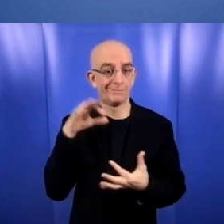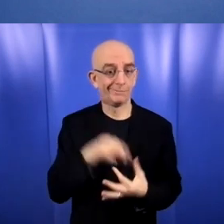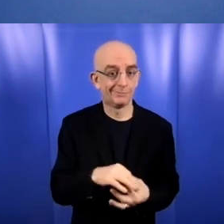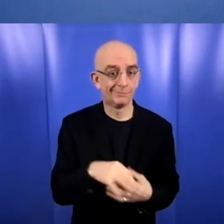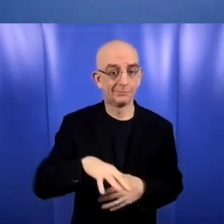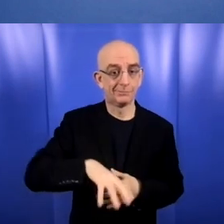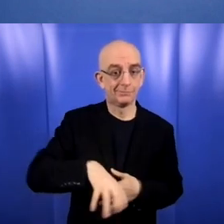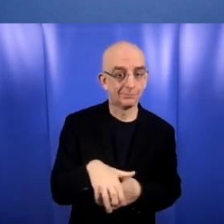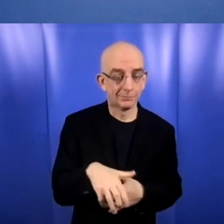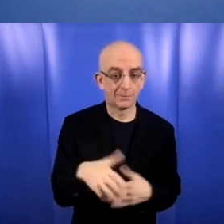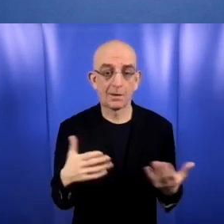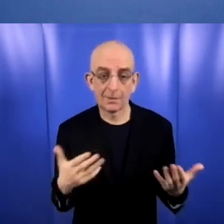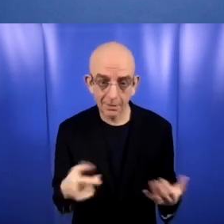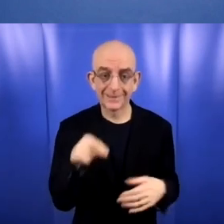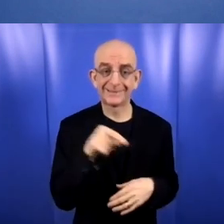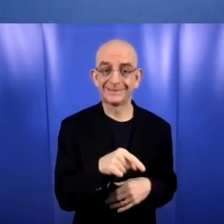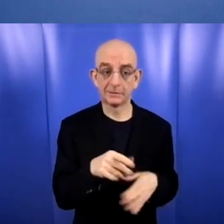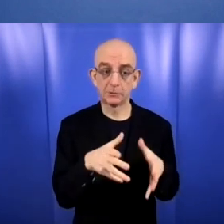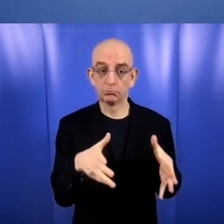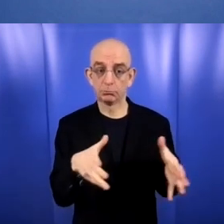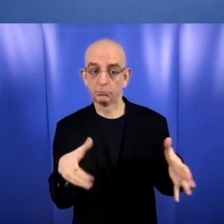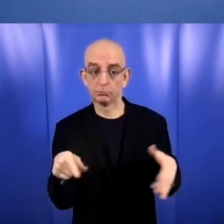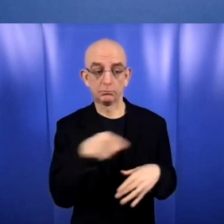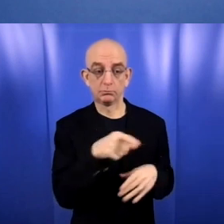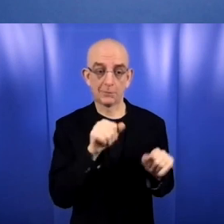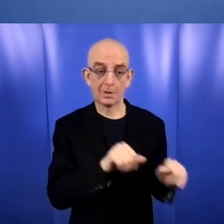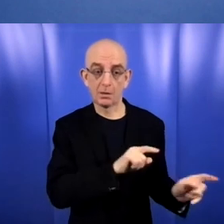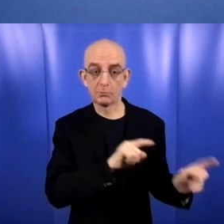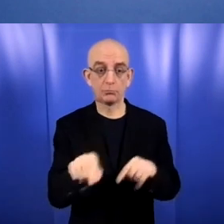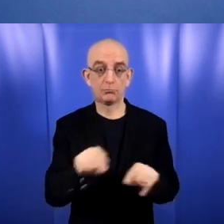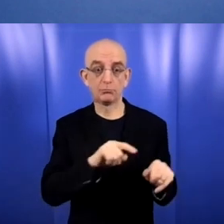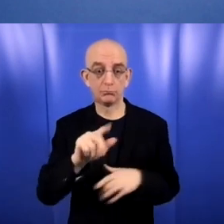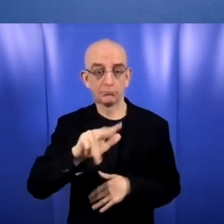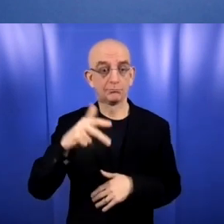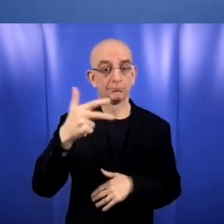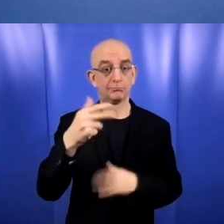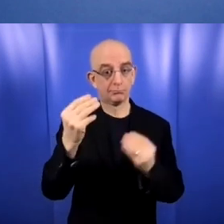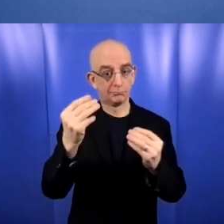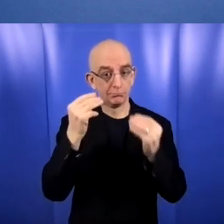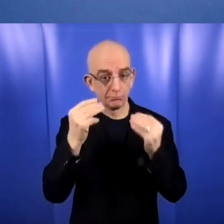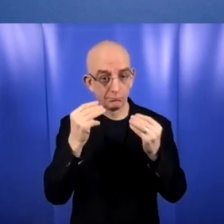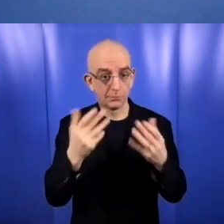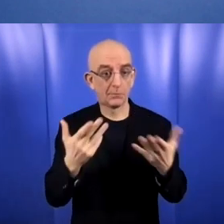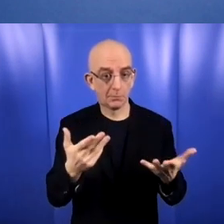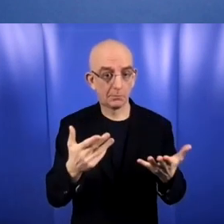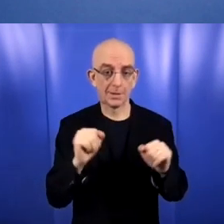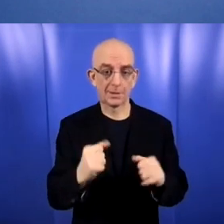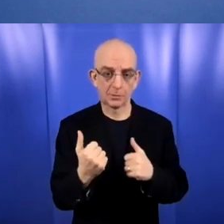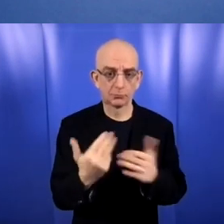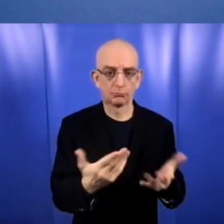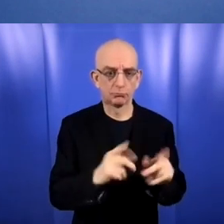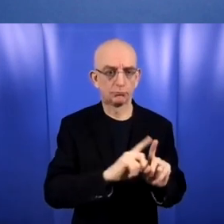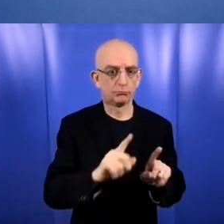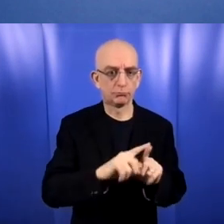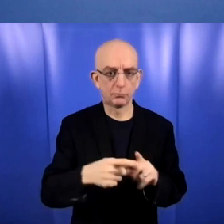increase access for everybody in society. But that is actually the role of other UN agencies. The UNDP, I